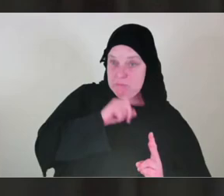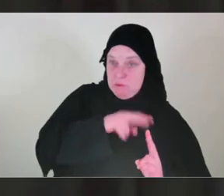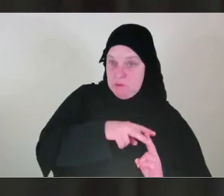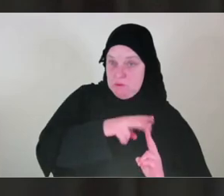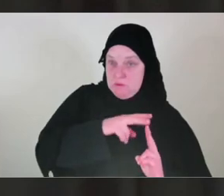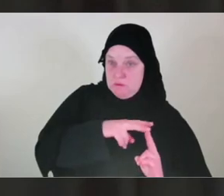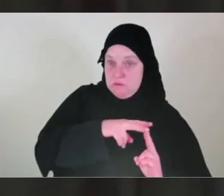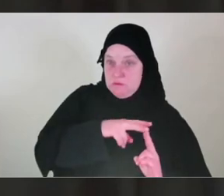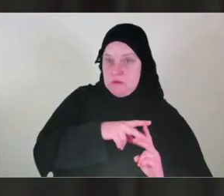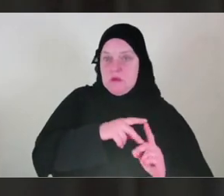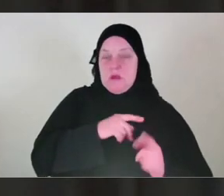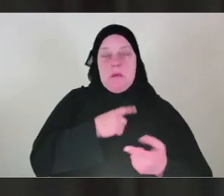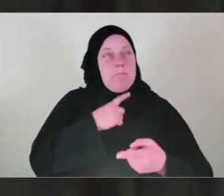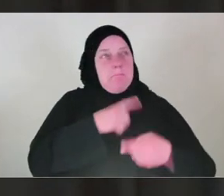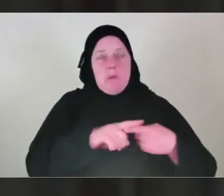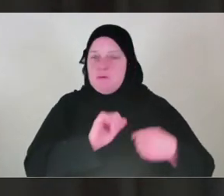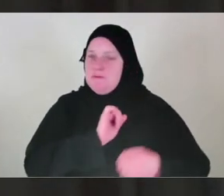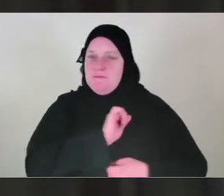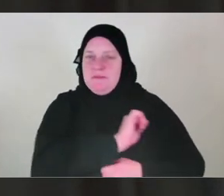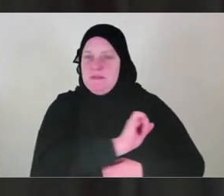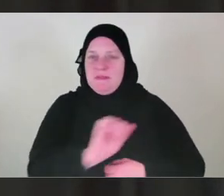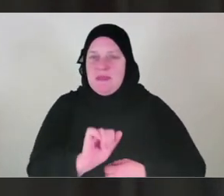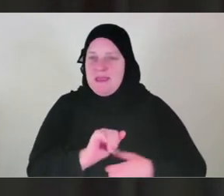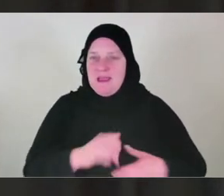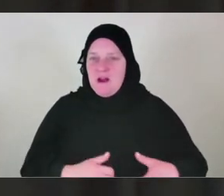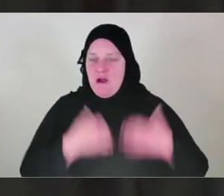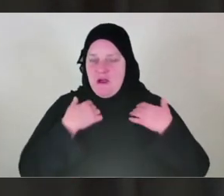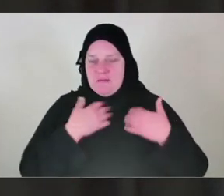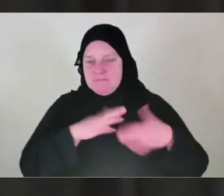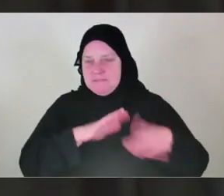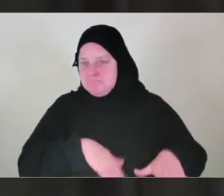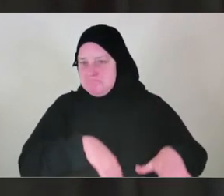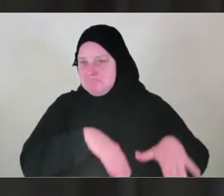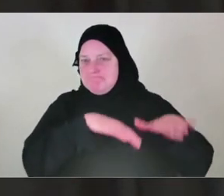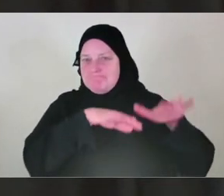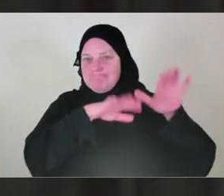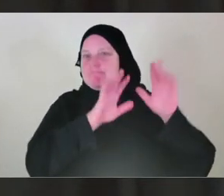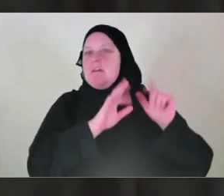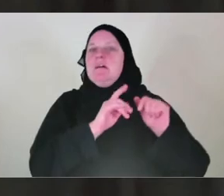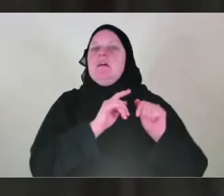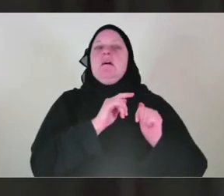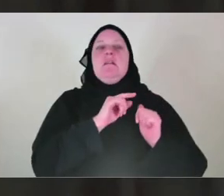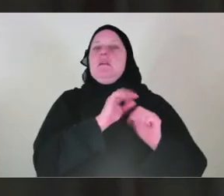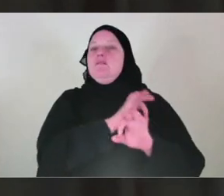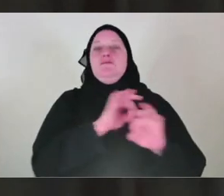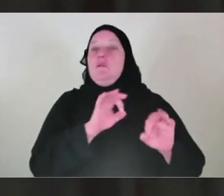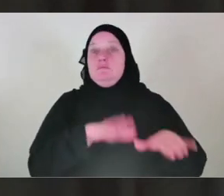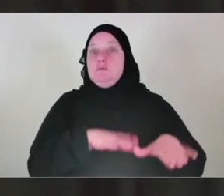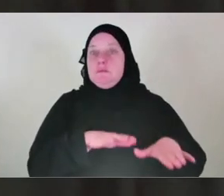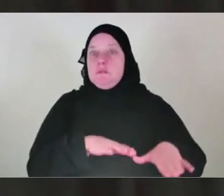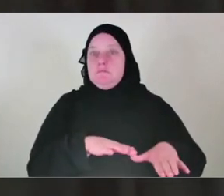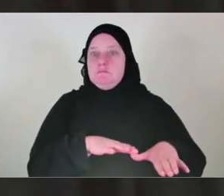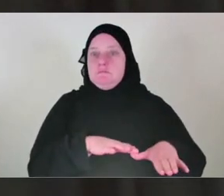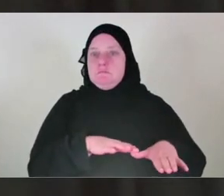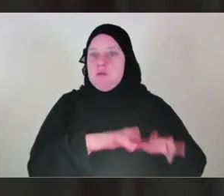situation. Because this has to do with politics. So you need to understand why is it? Here's a question.